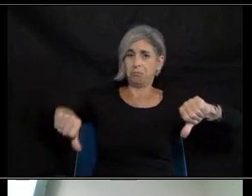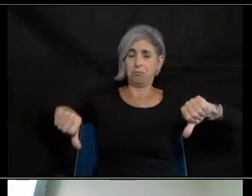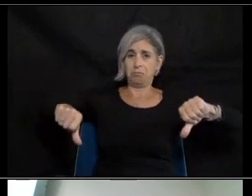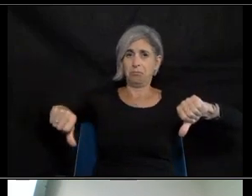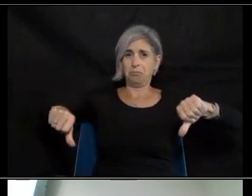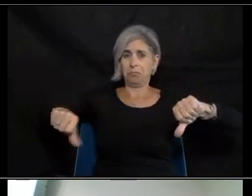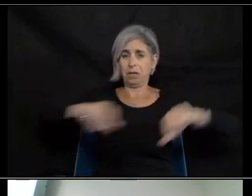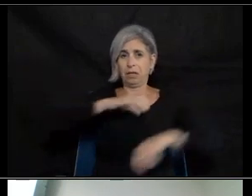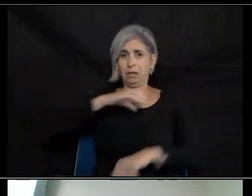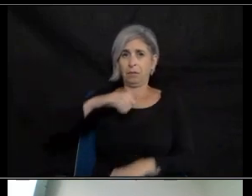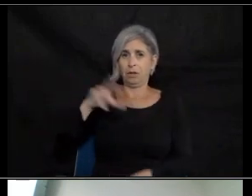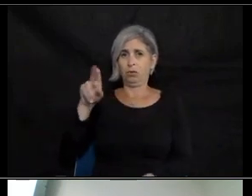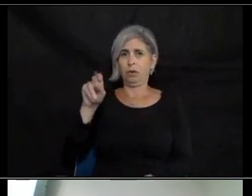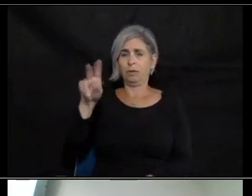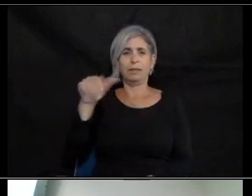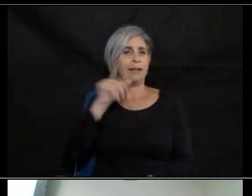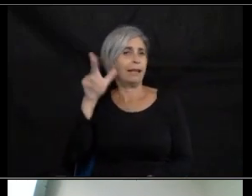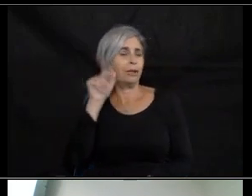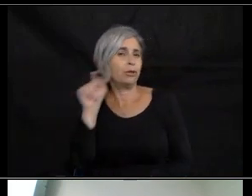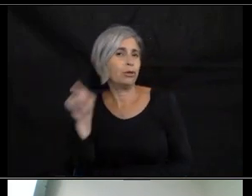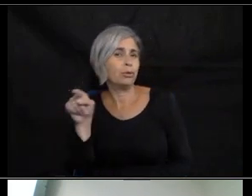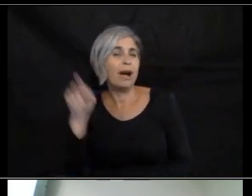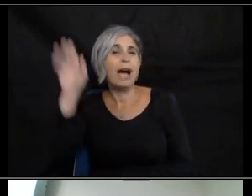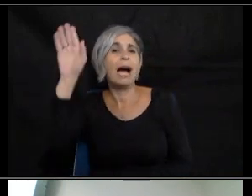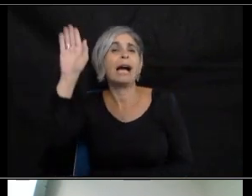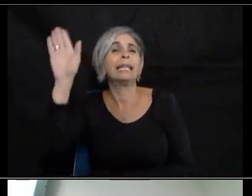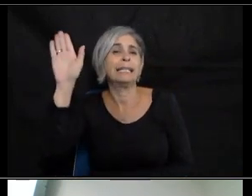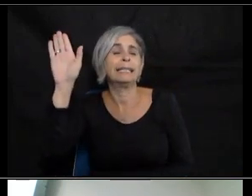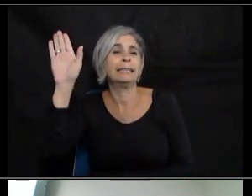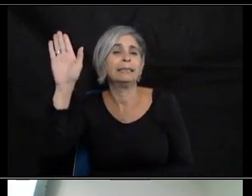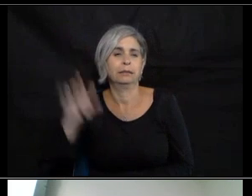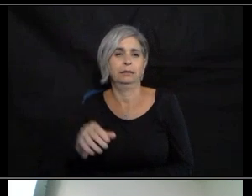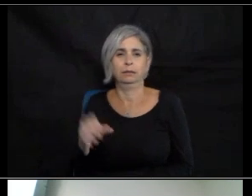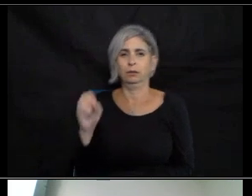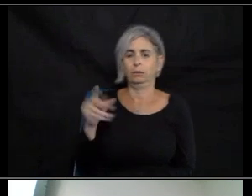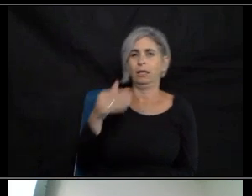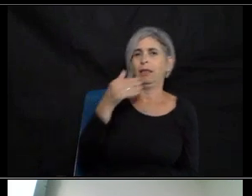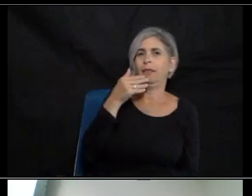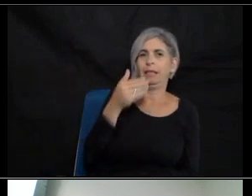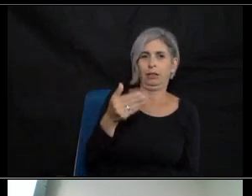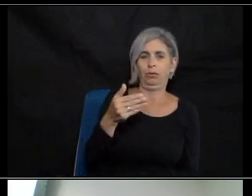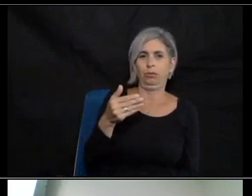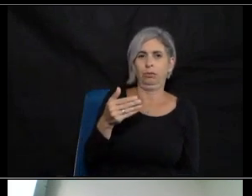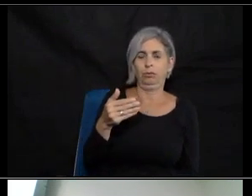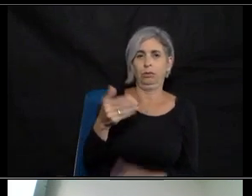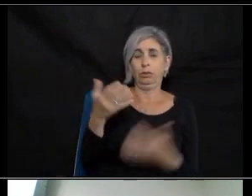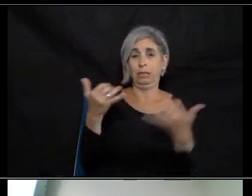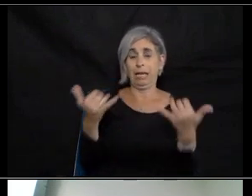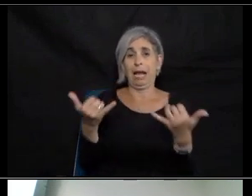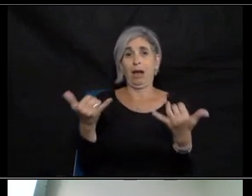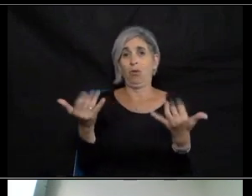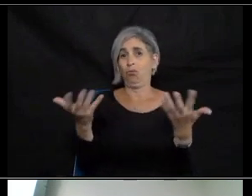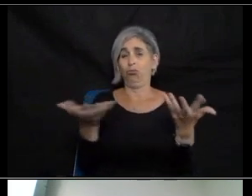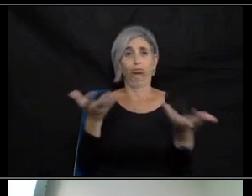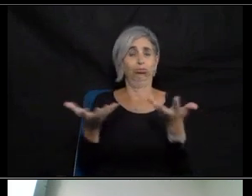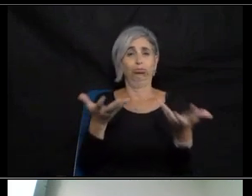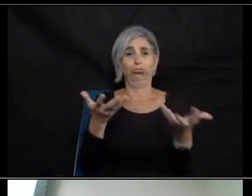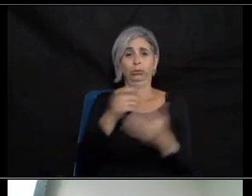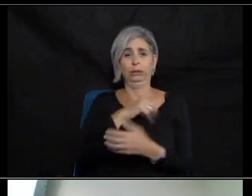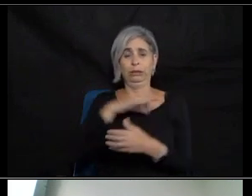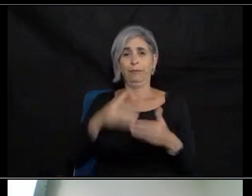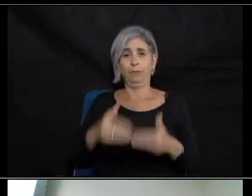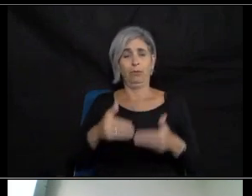And Commissioner Romulus, I didn't hear you. Aye. Okay, thank you. So we are just directing staff to